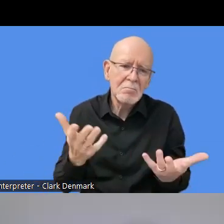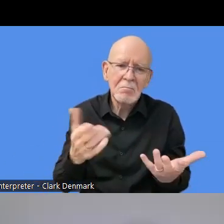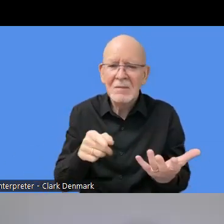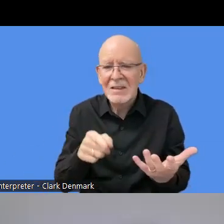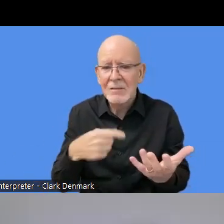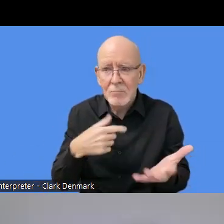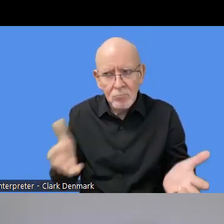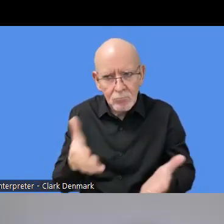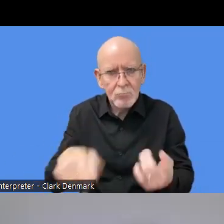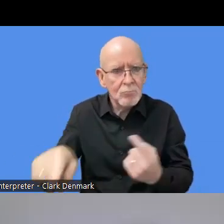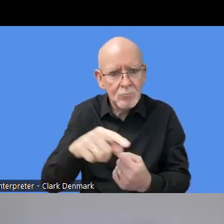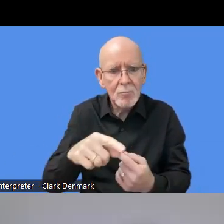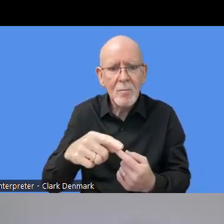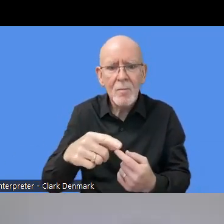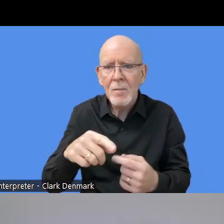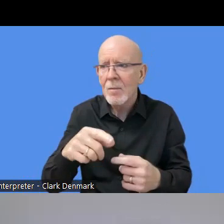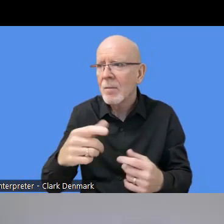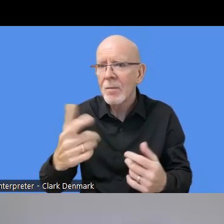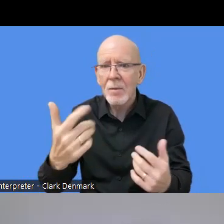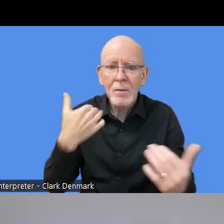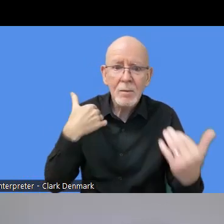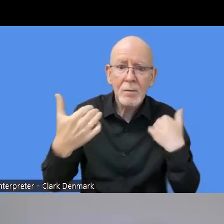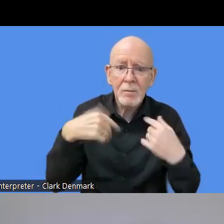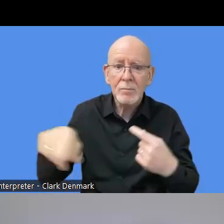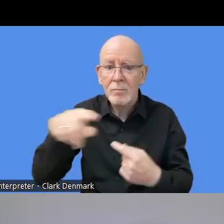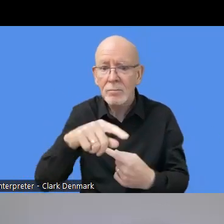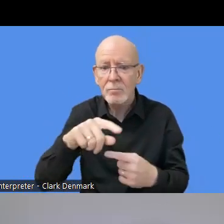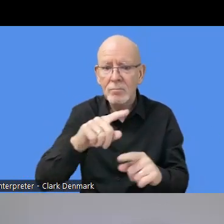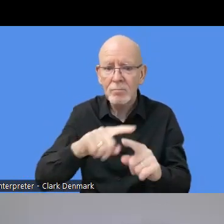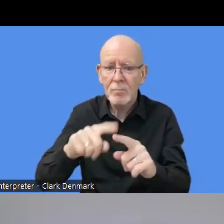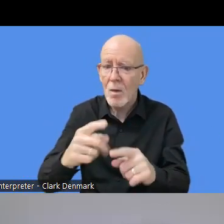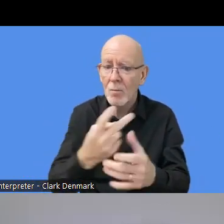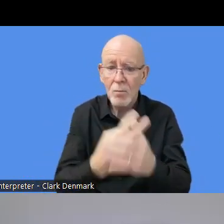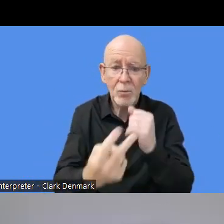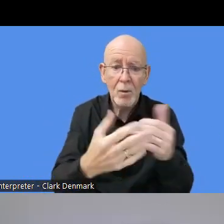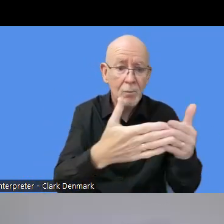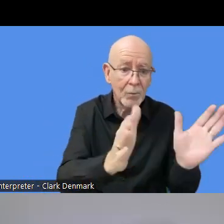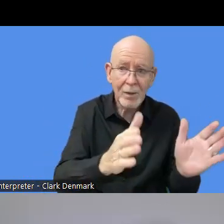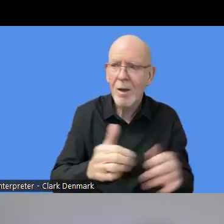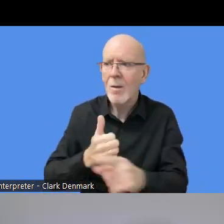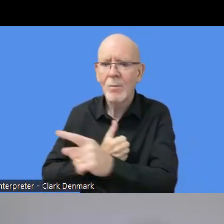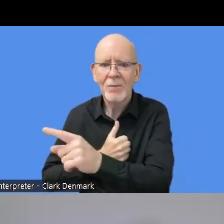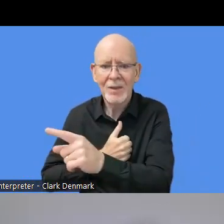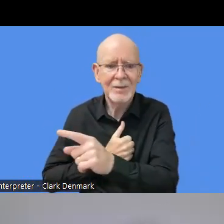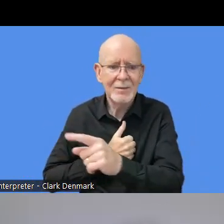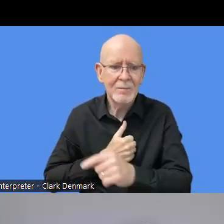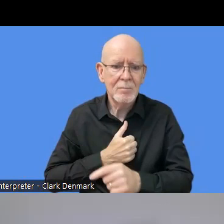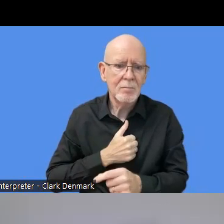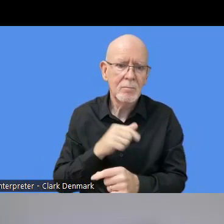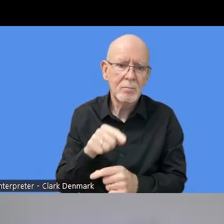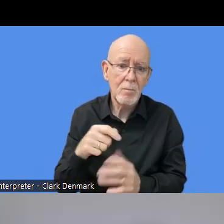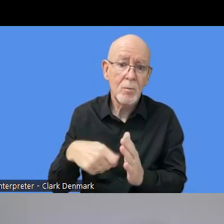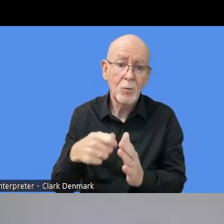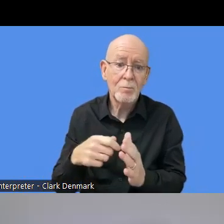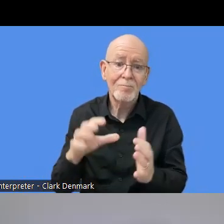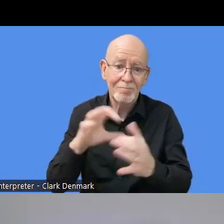that enable the economic empowerment of persons with disabilities, and we are looking for nominations worldwide. We